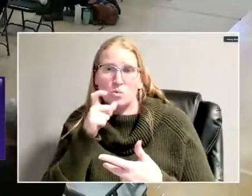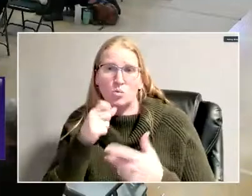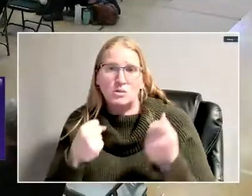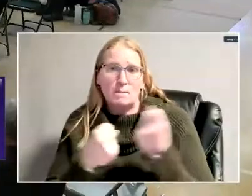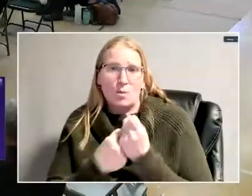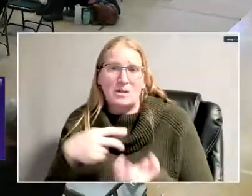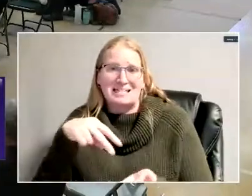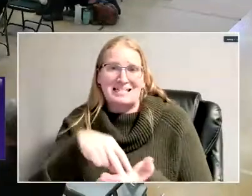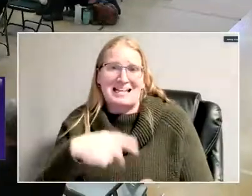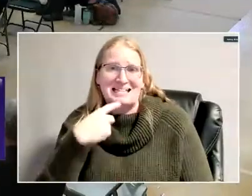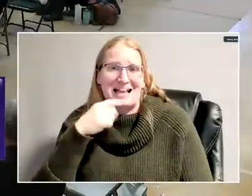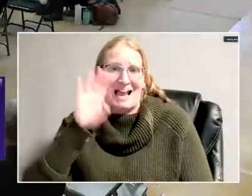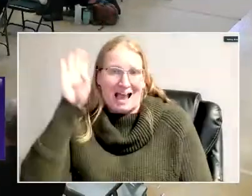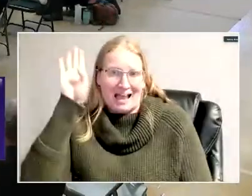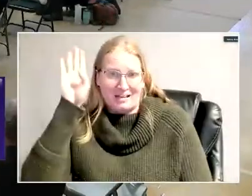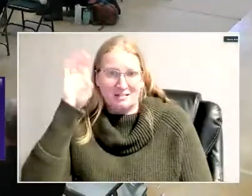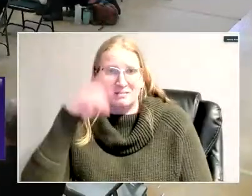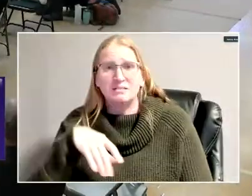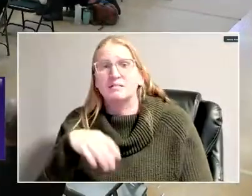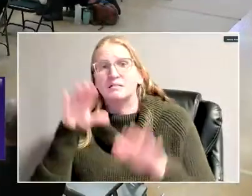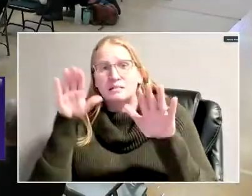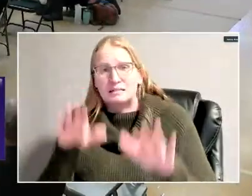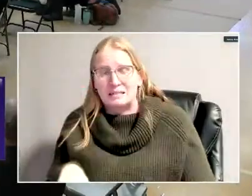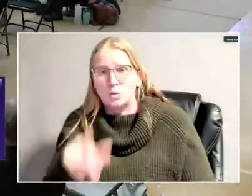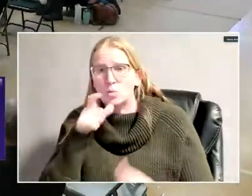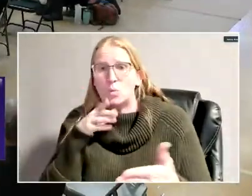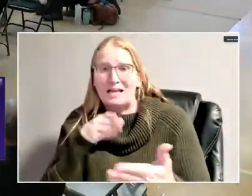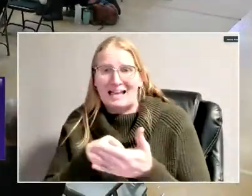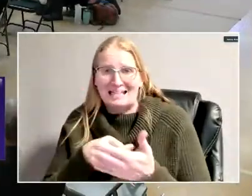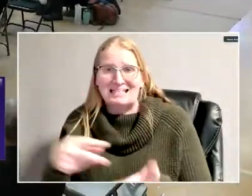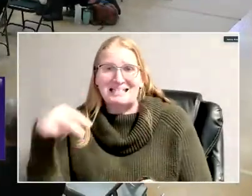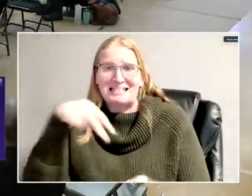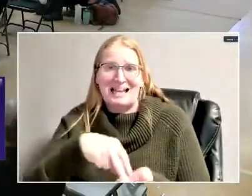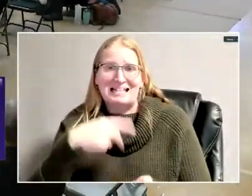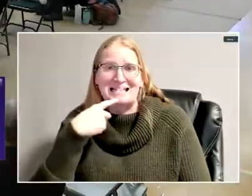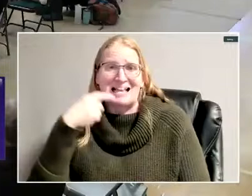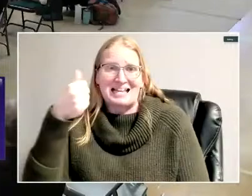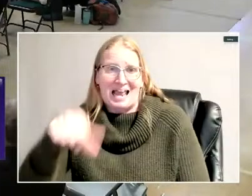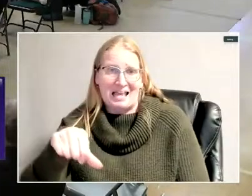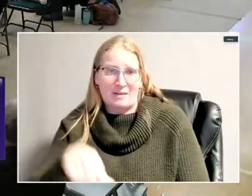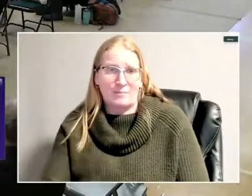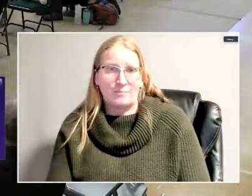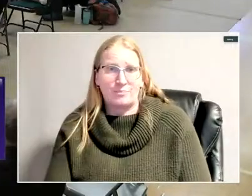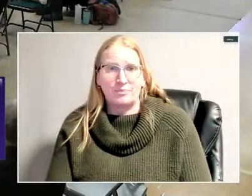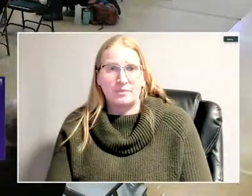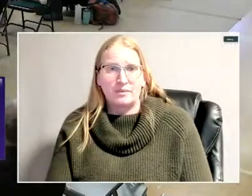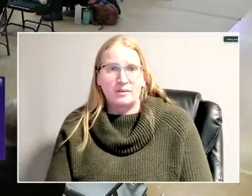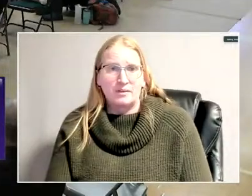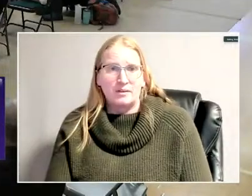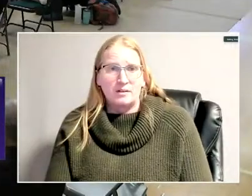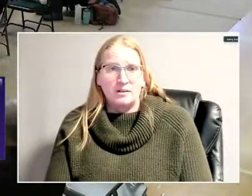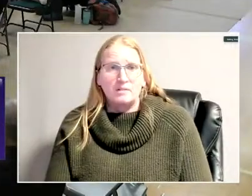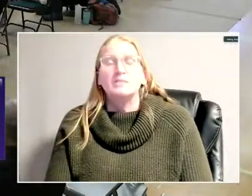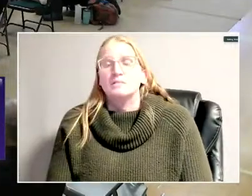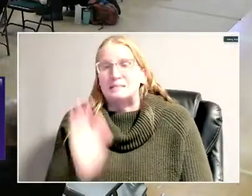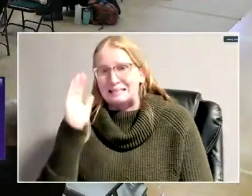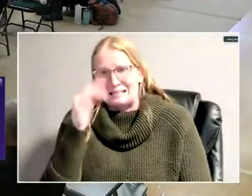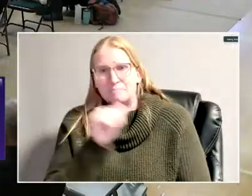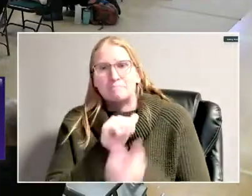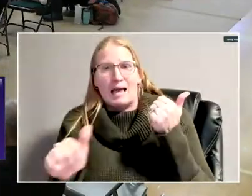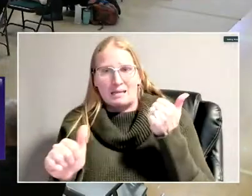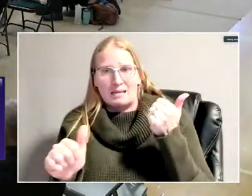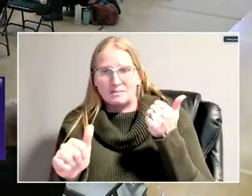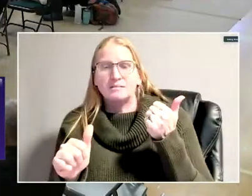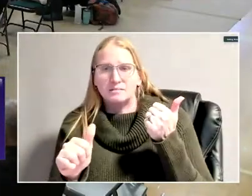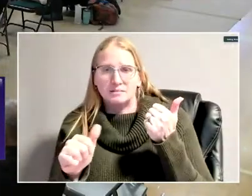I please be seated all those opposed please rise and say nay the eyes appear to have it the eyes